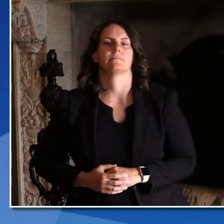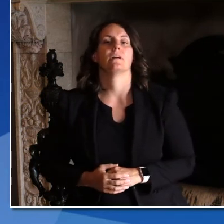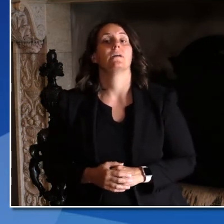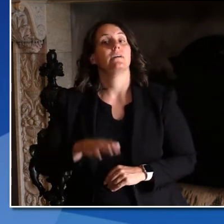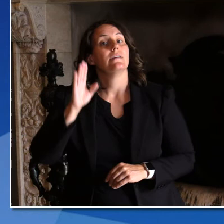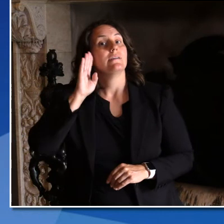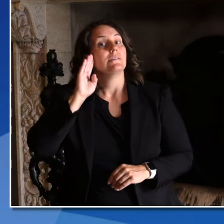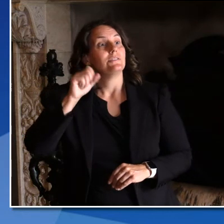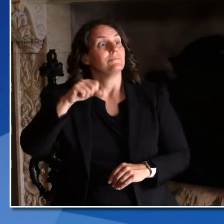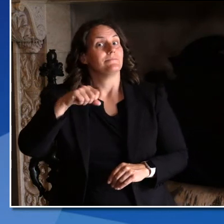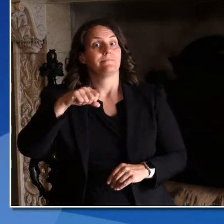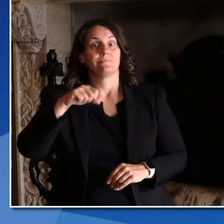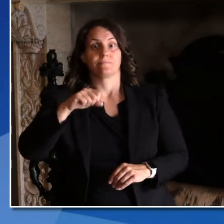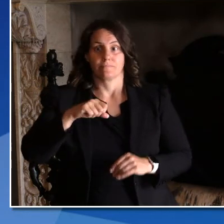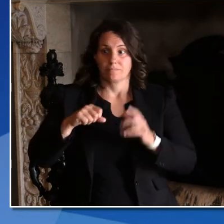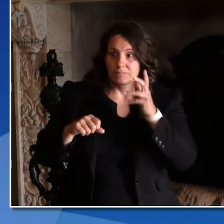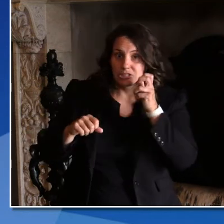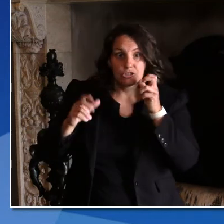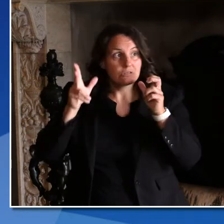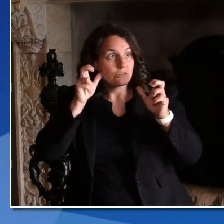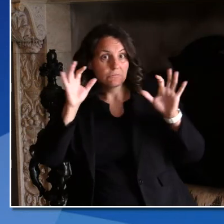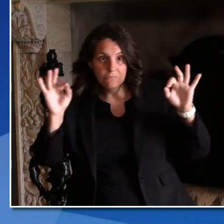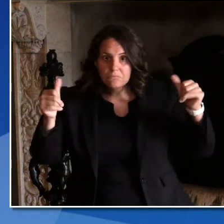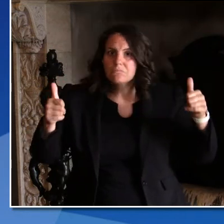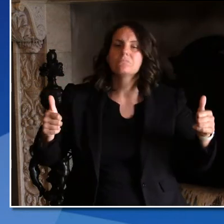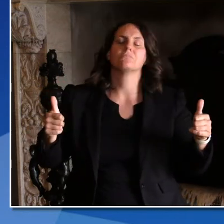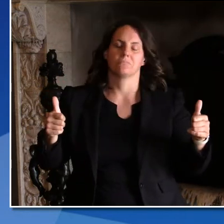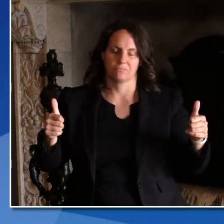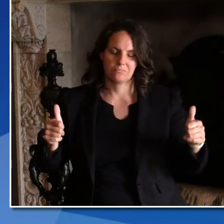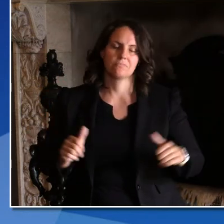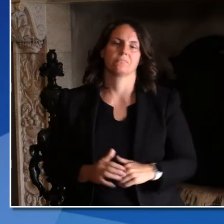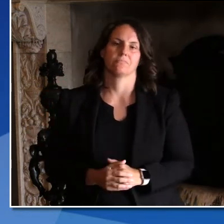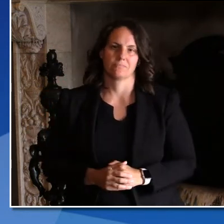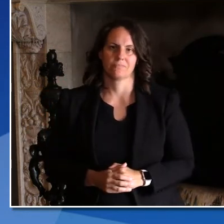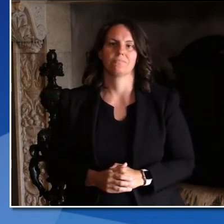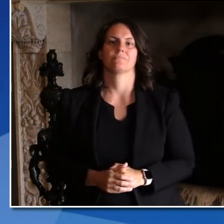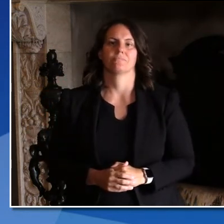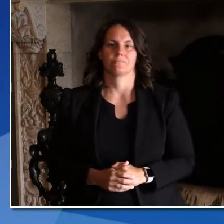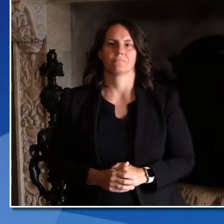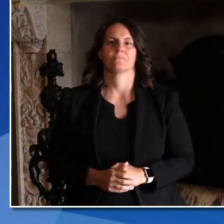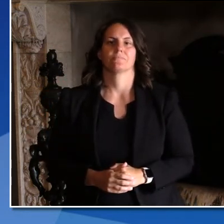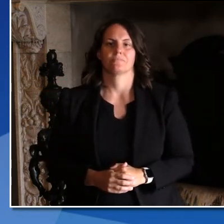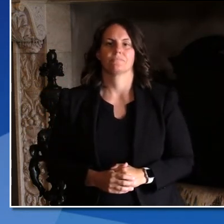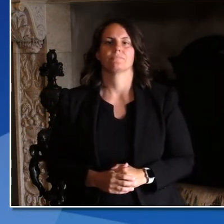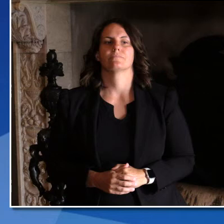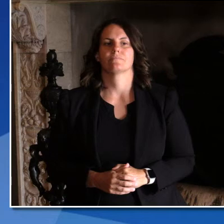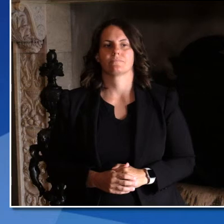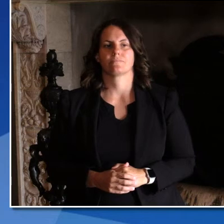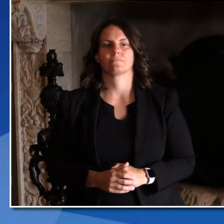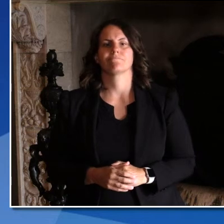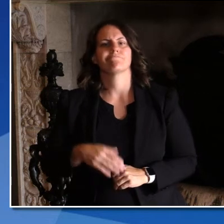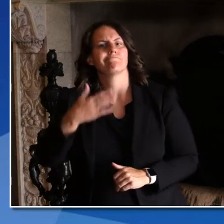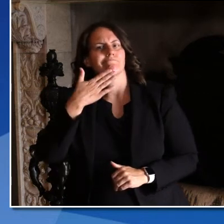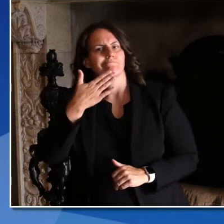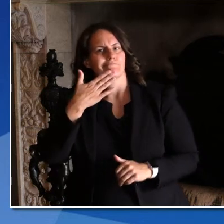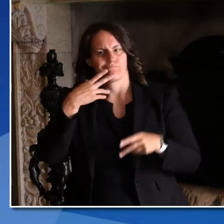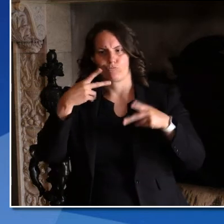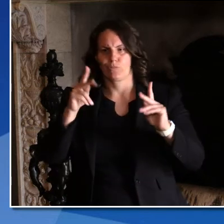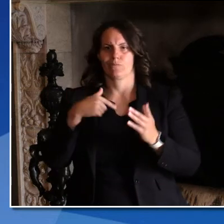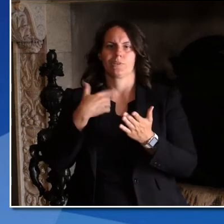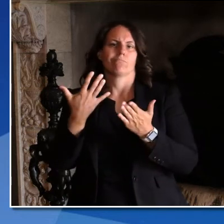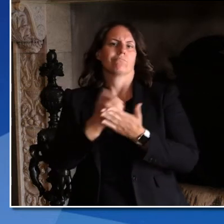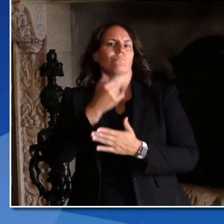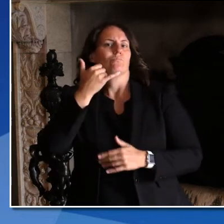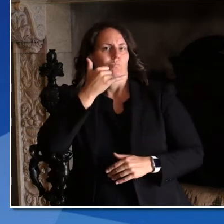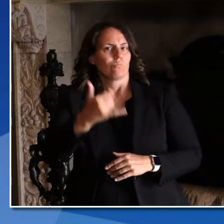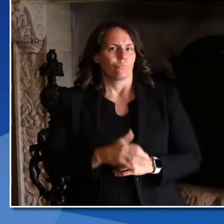Hi, can you guys hear me okay? Yes, we can. Thank you. Thank you. Thanks for taking our call.